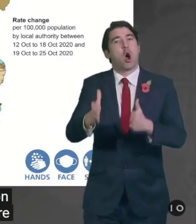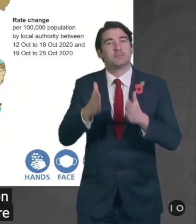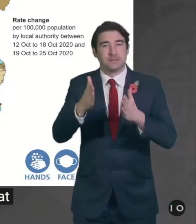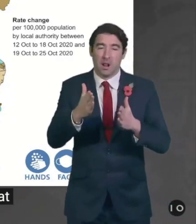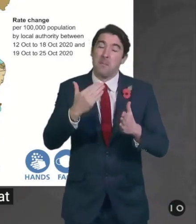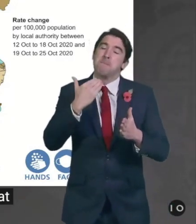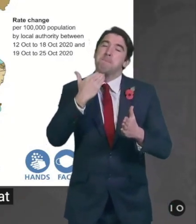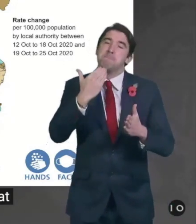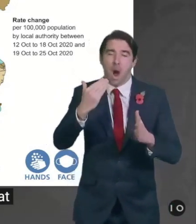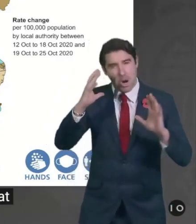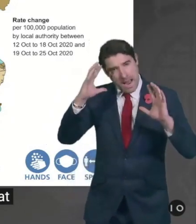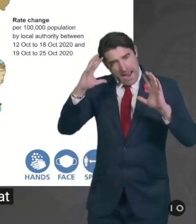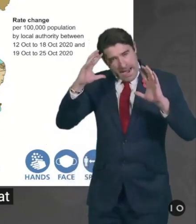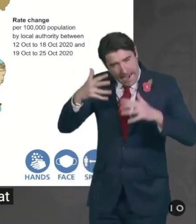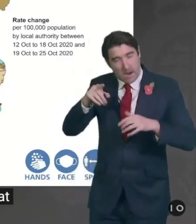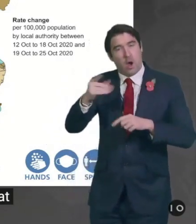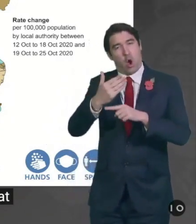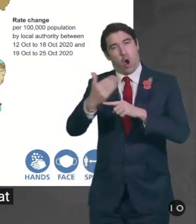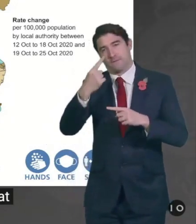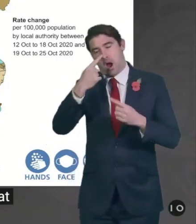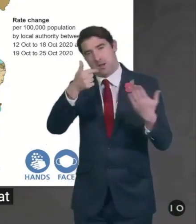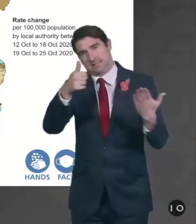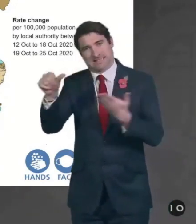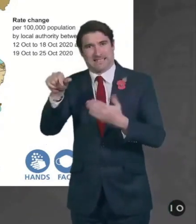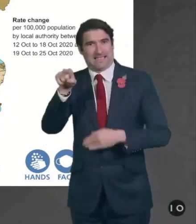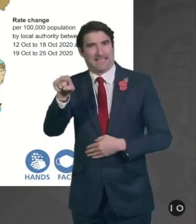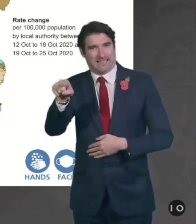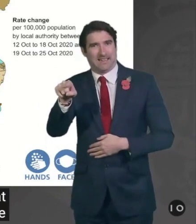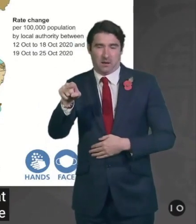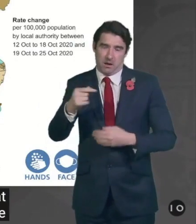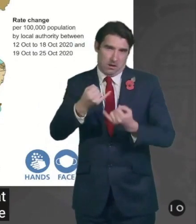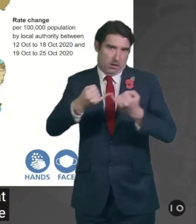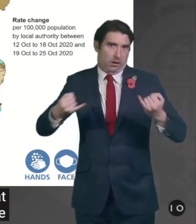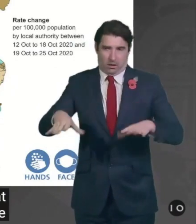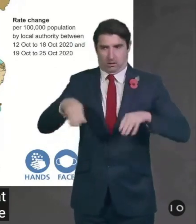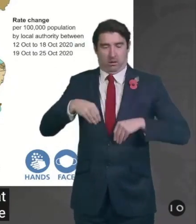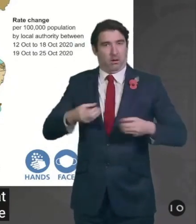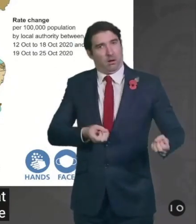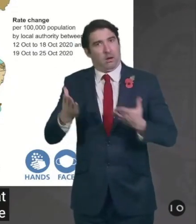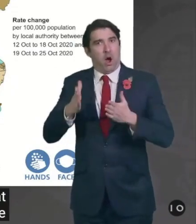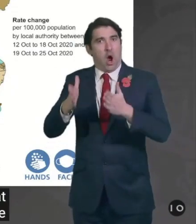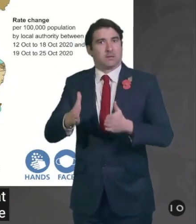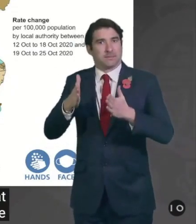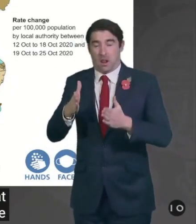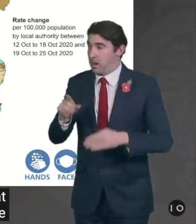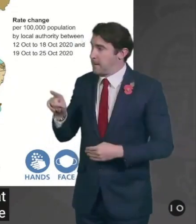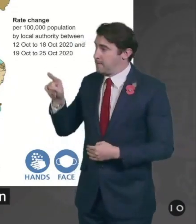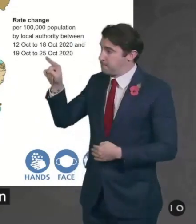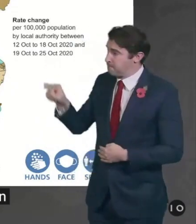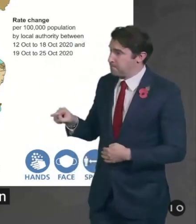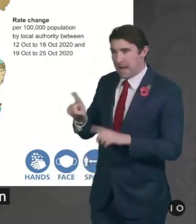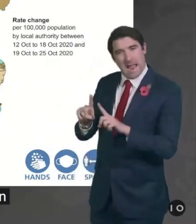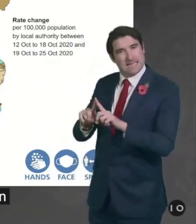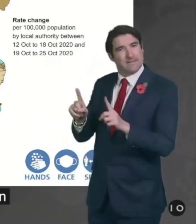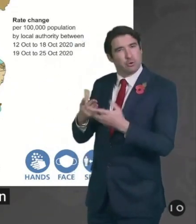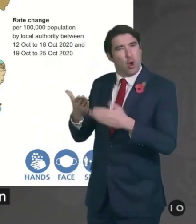disease is in that age group. And as you can see, that's a smaller area, but again, that has widened very considerably and is